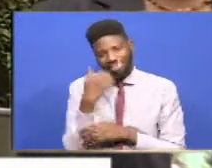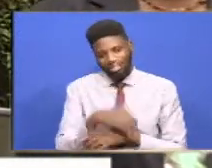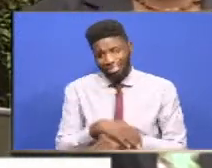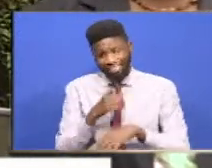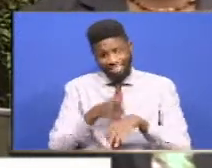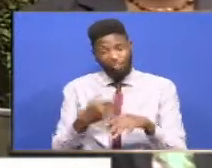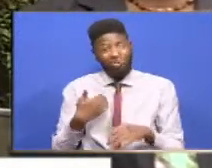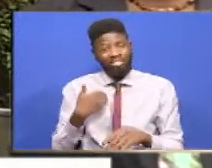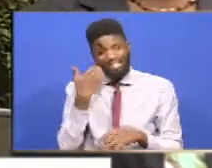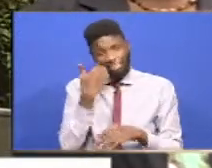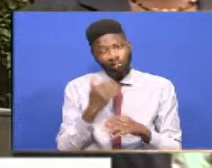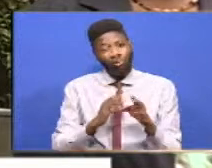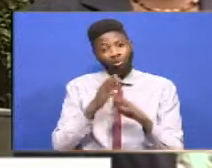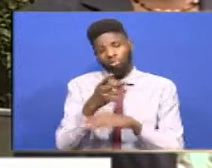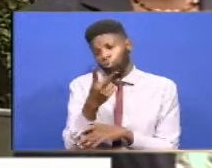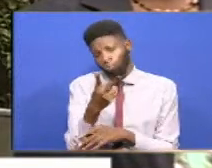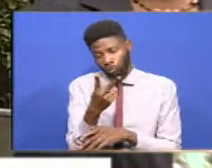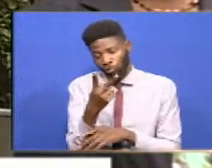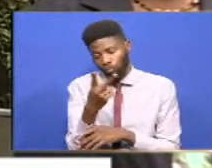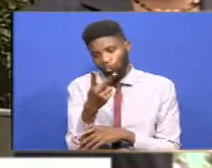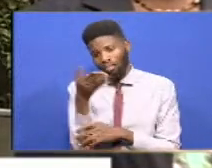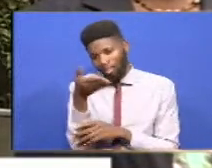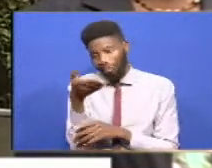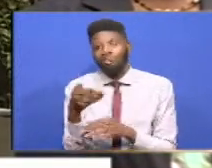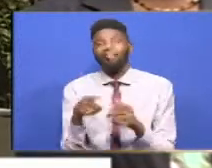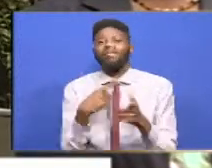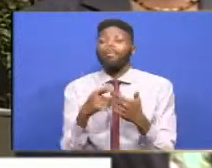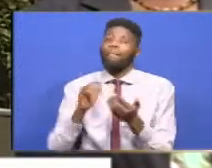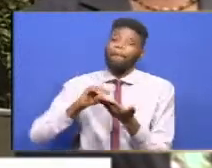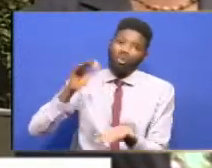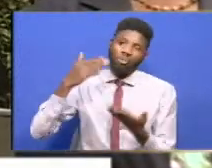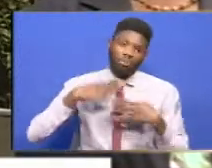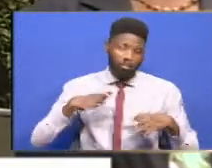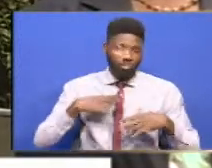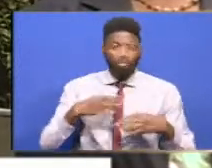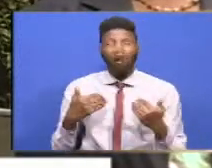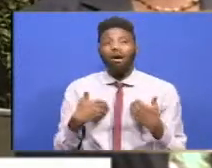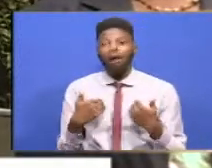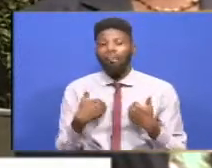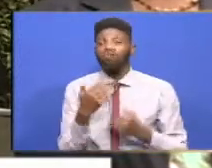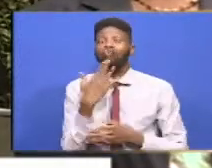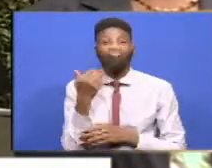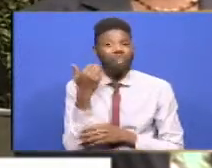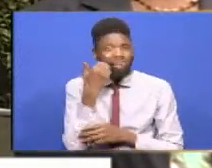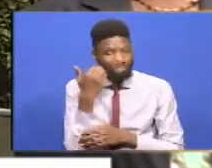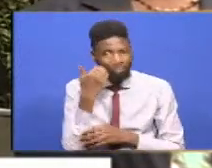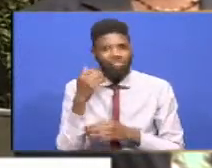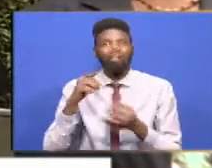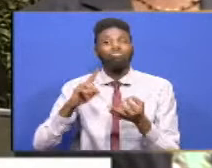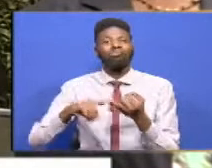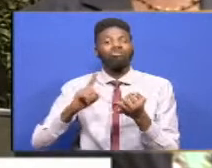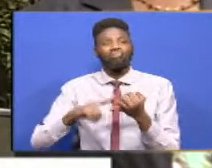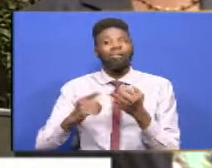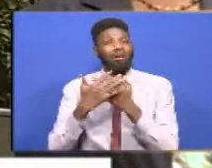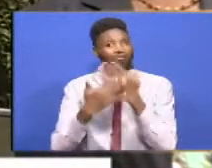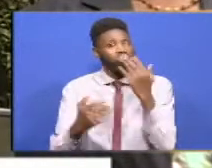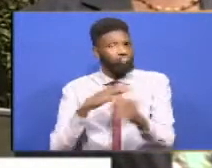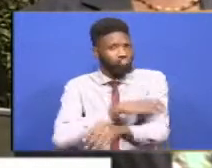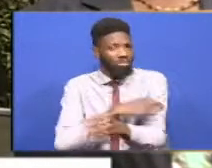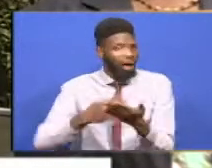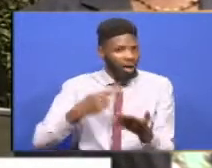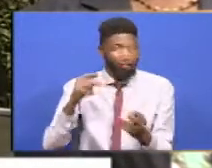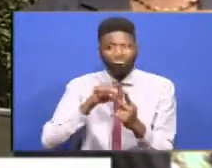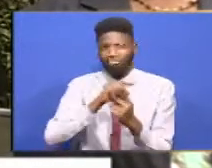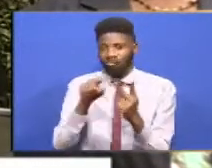2 existing conditions, majority being with diabetes and hypertension. That is the highest risk factor